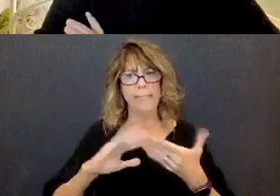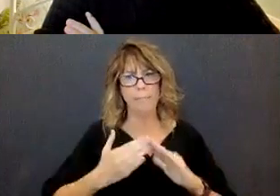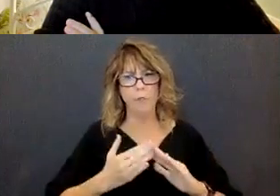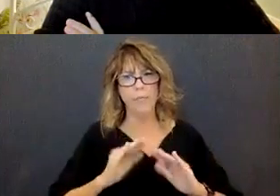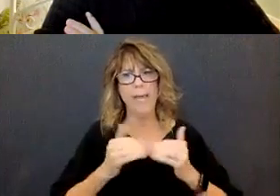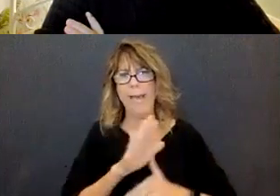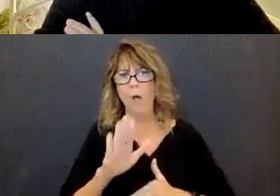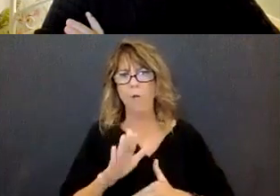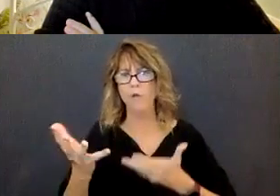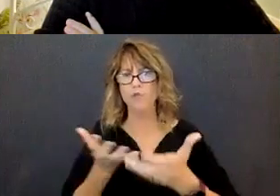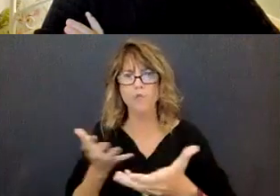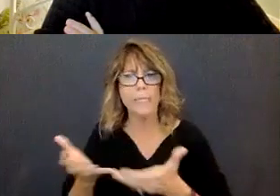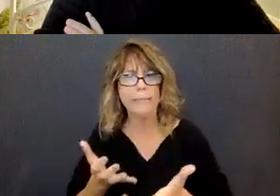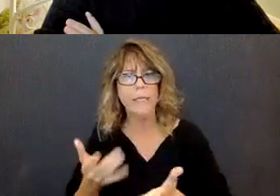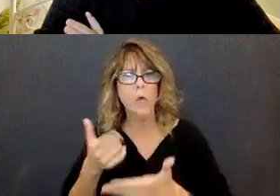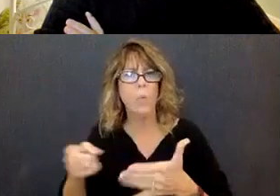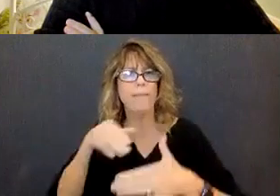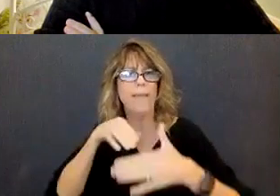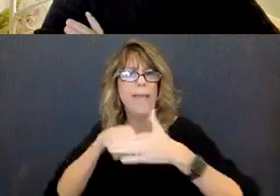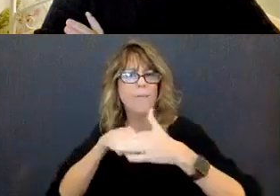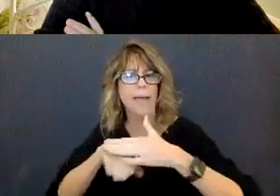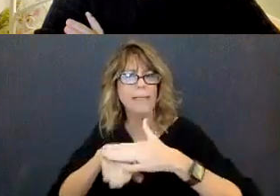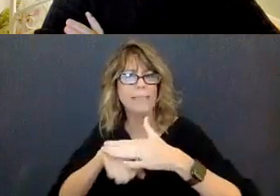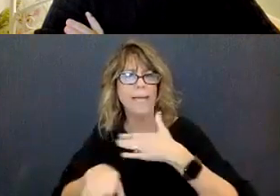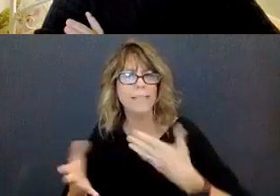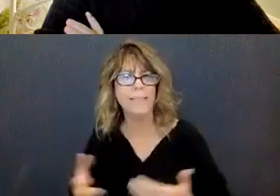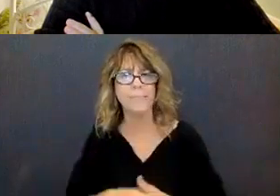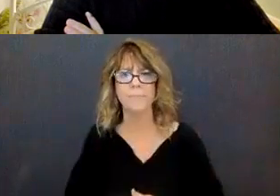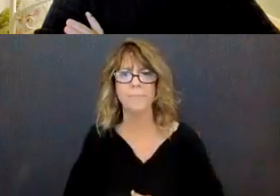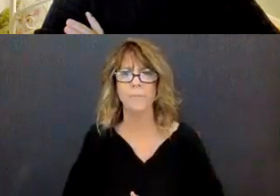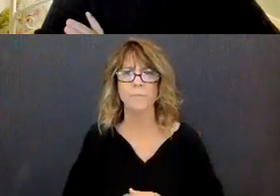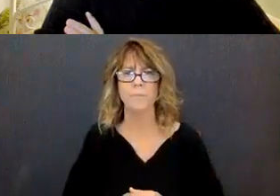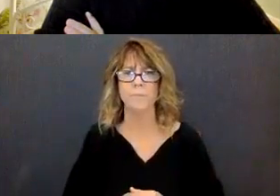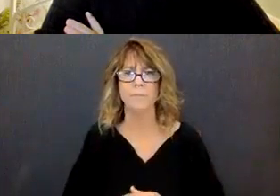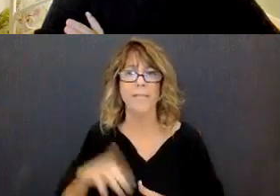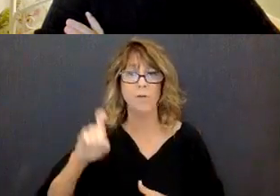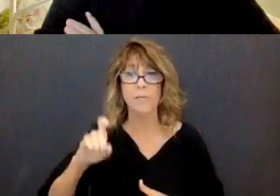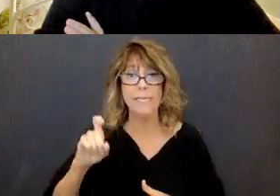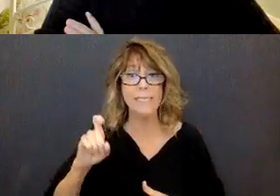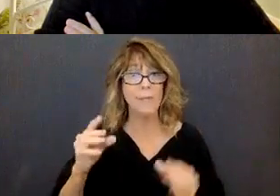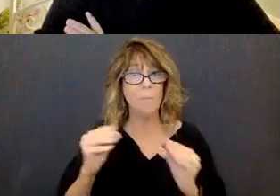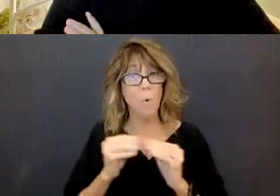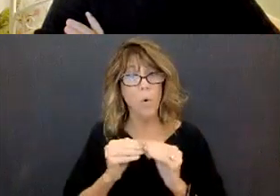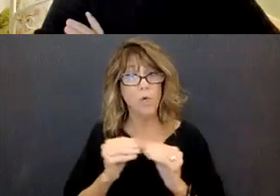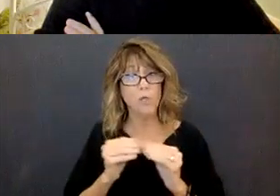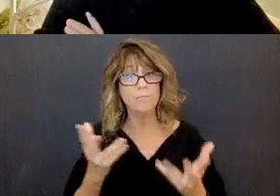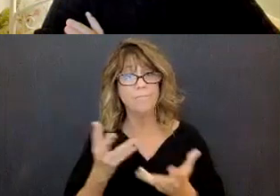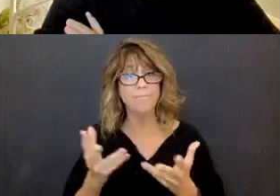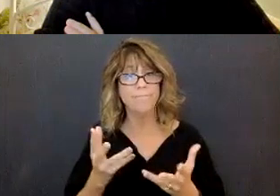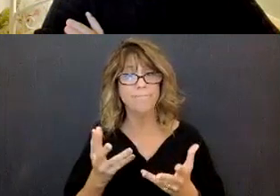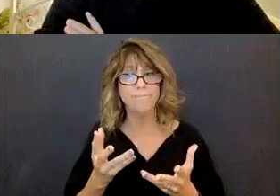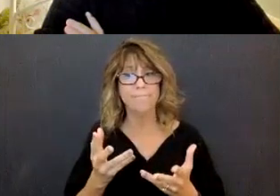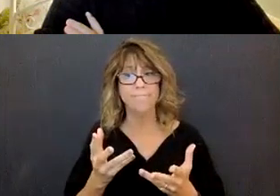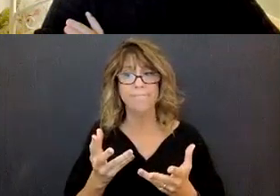how they're treated and what they have access to. And there needs to be a lot more done around that